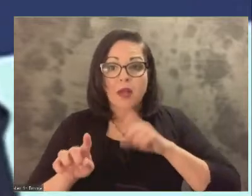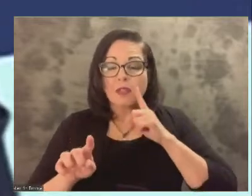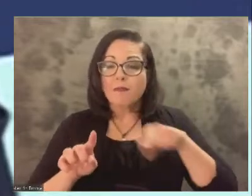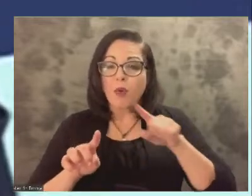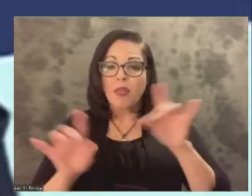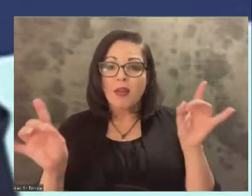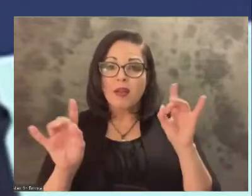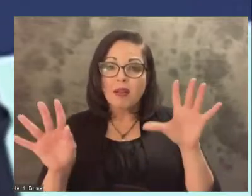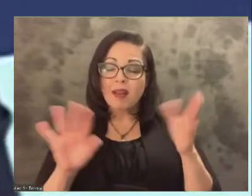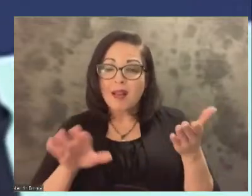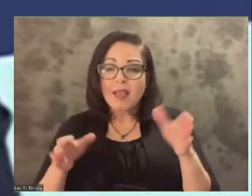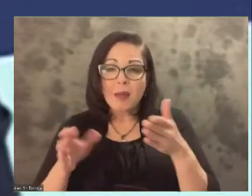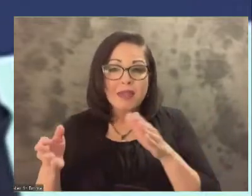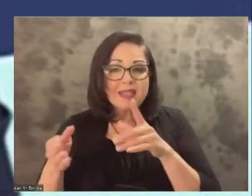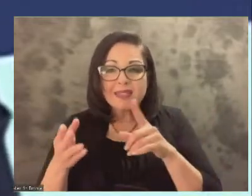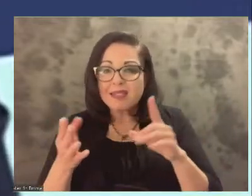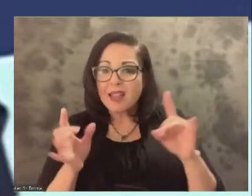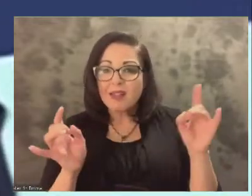COVID-19 pandemic,